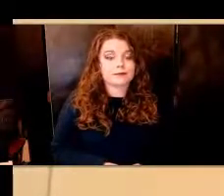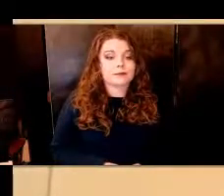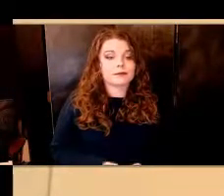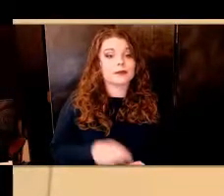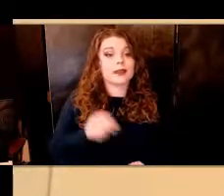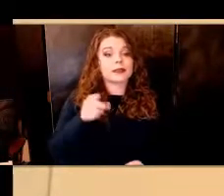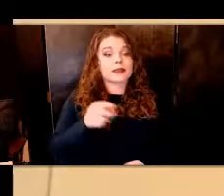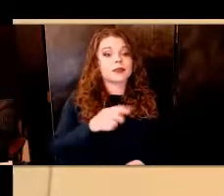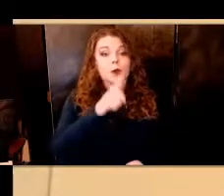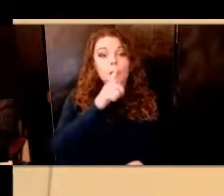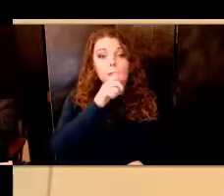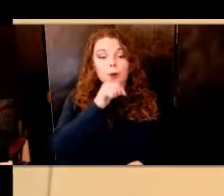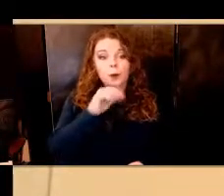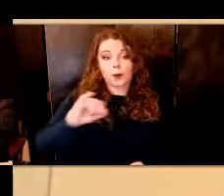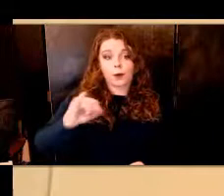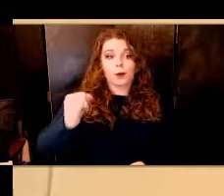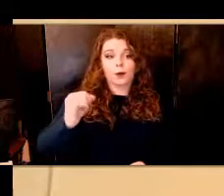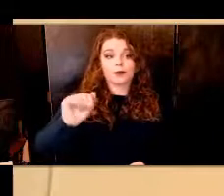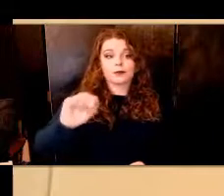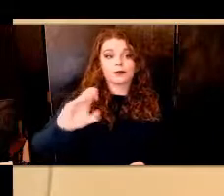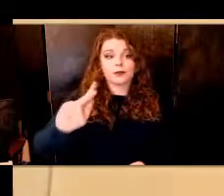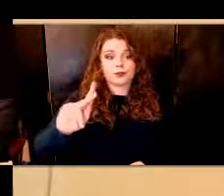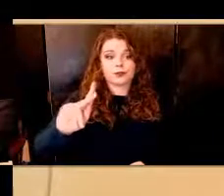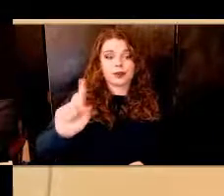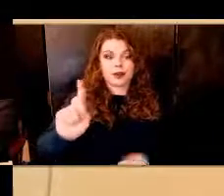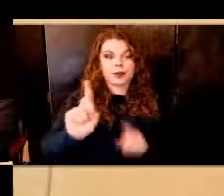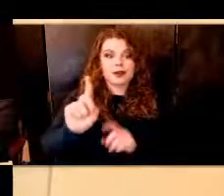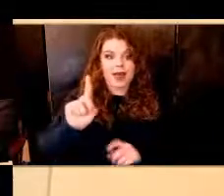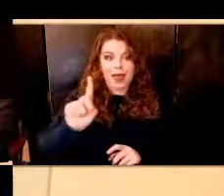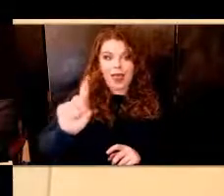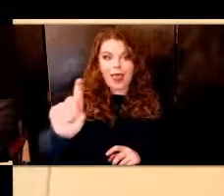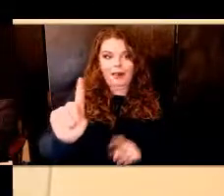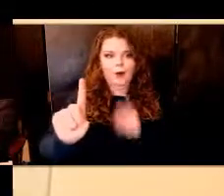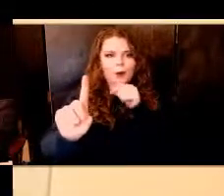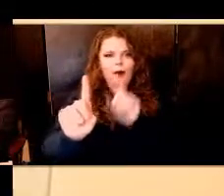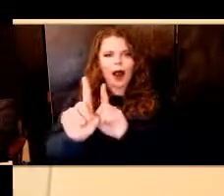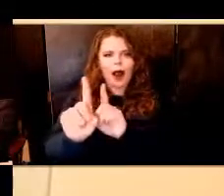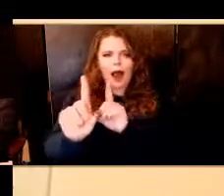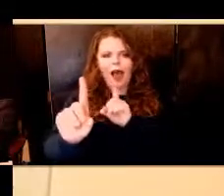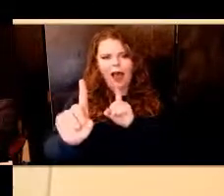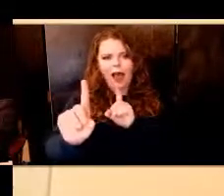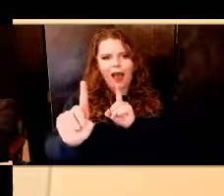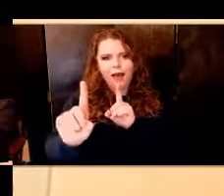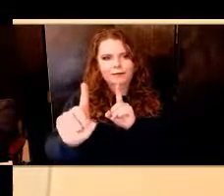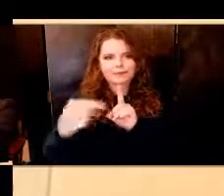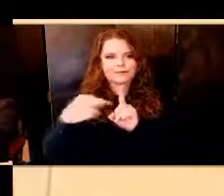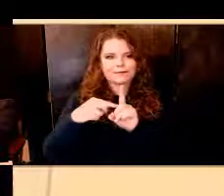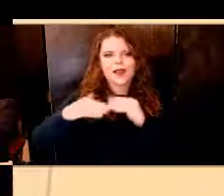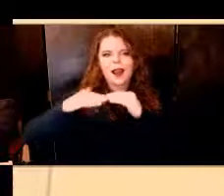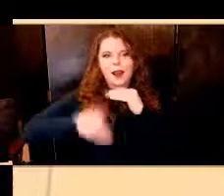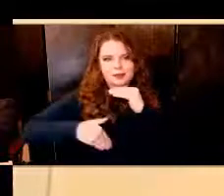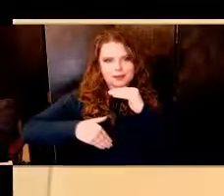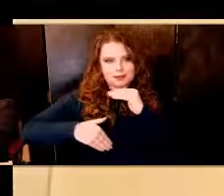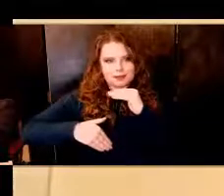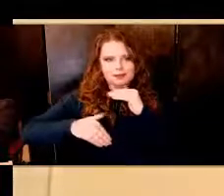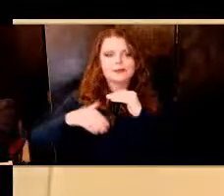This says who ran a mile less than Jack. Less than. So when I think of less than, I'm going to have to be